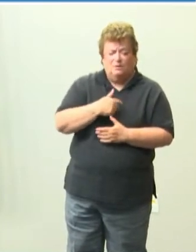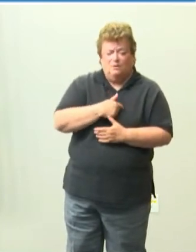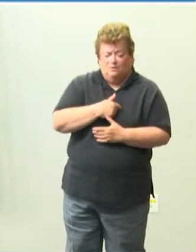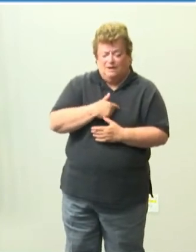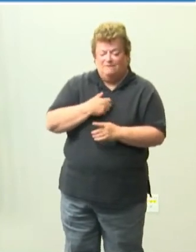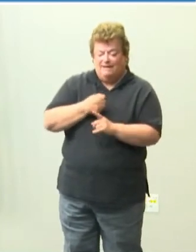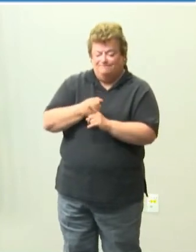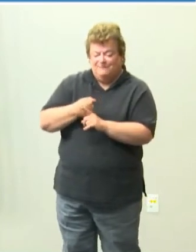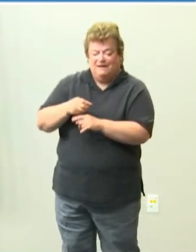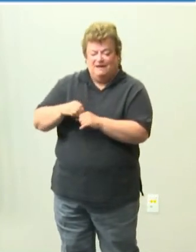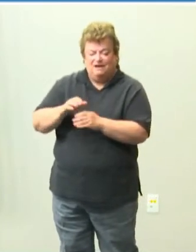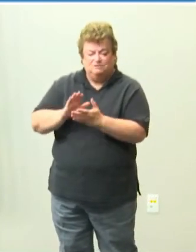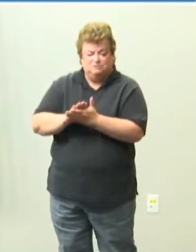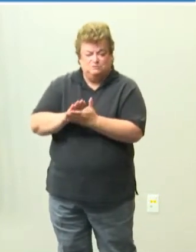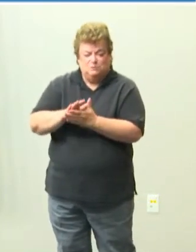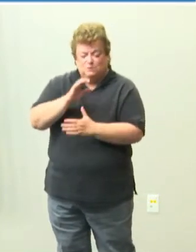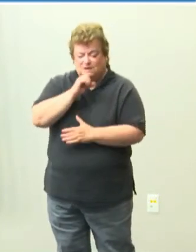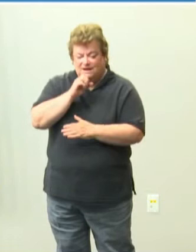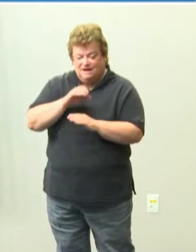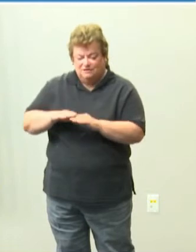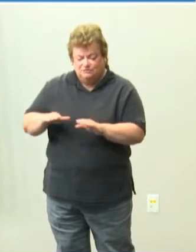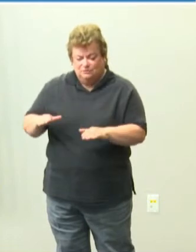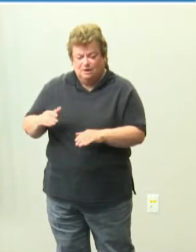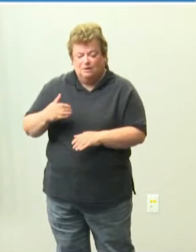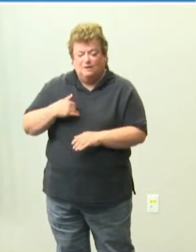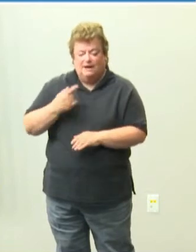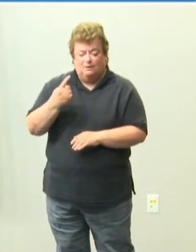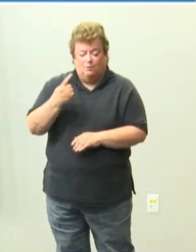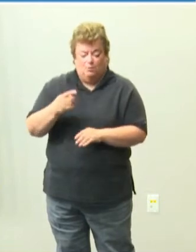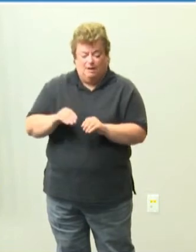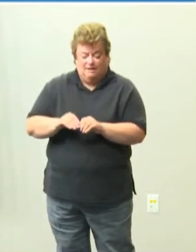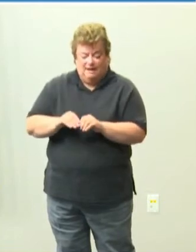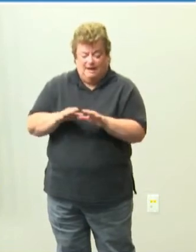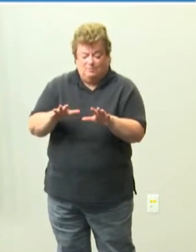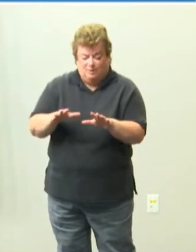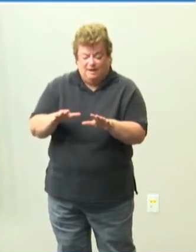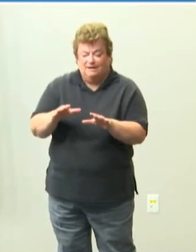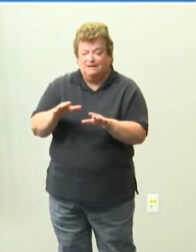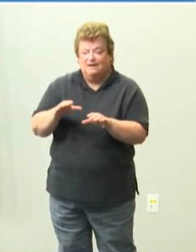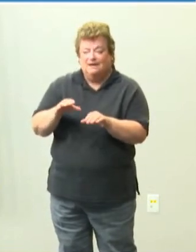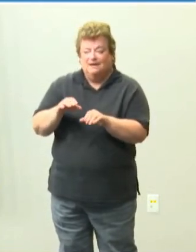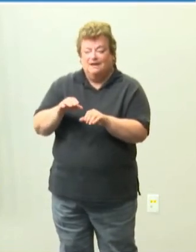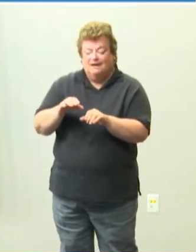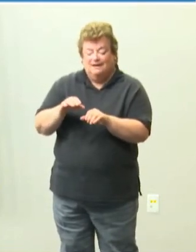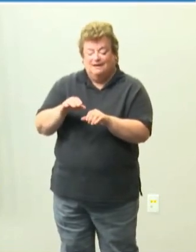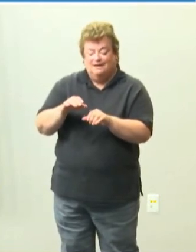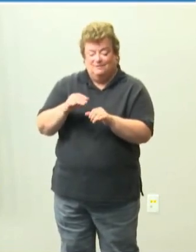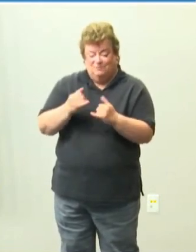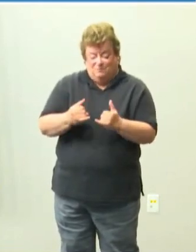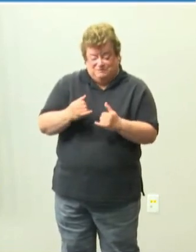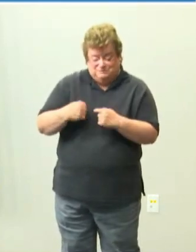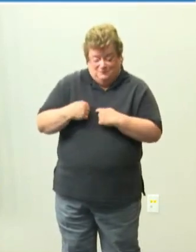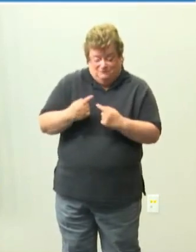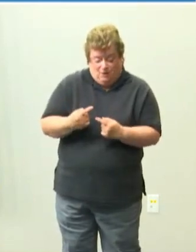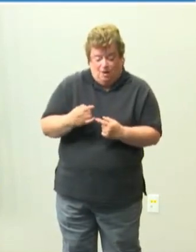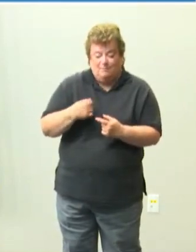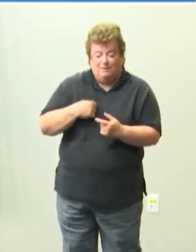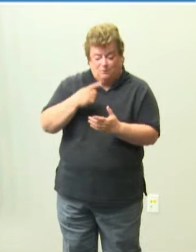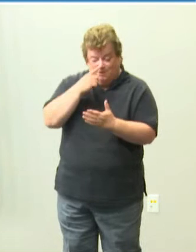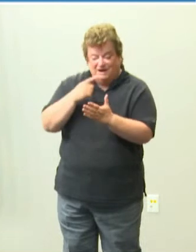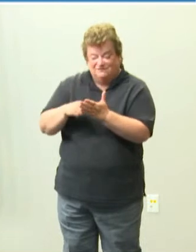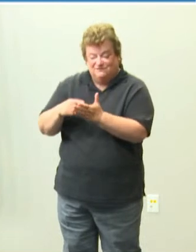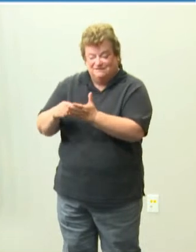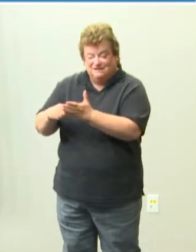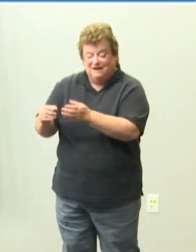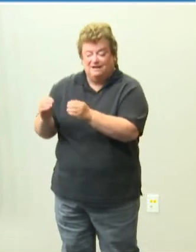school-aged children. We've confirmed 1 outbreak and are investigating the possibility of more. Increased cases